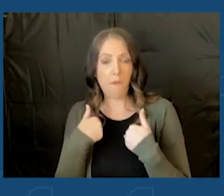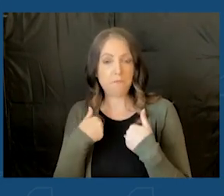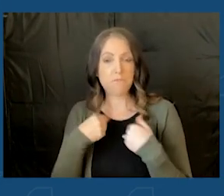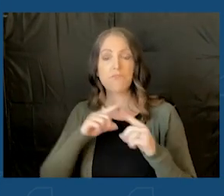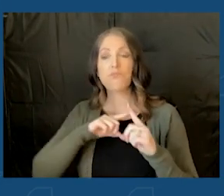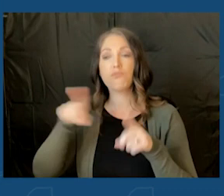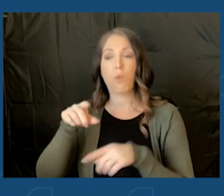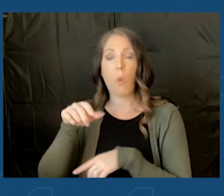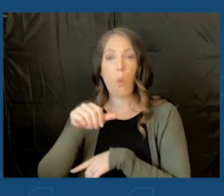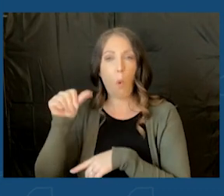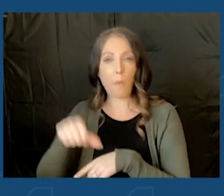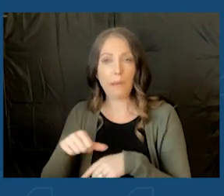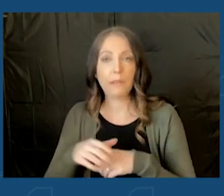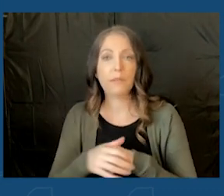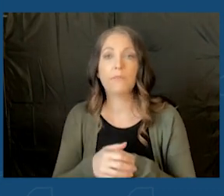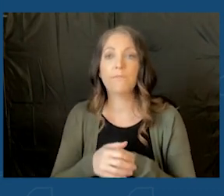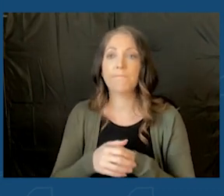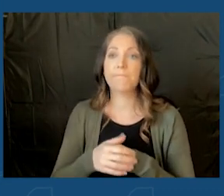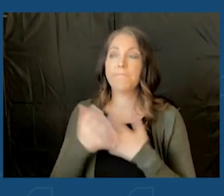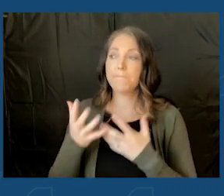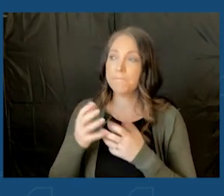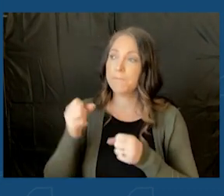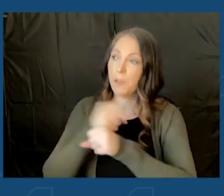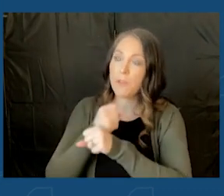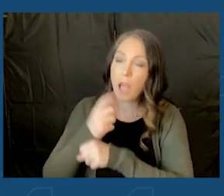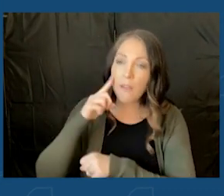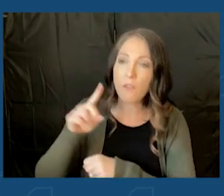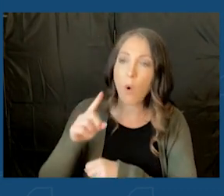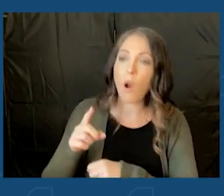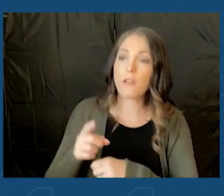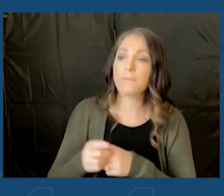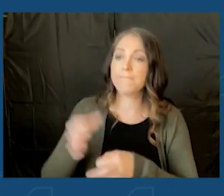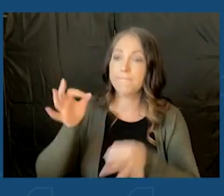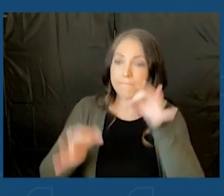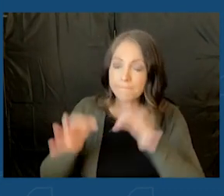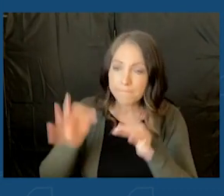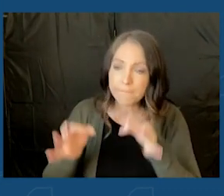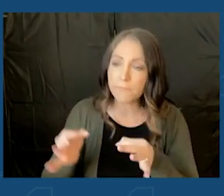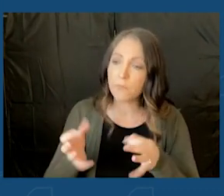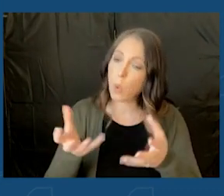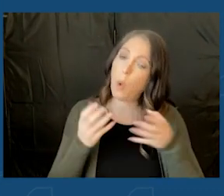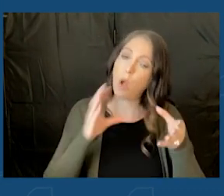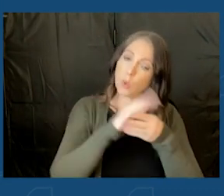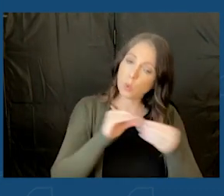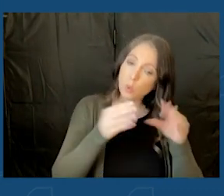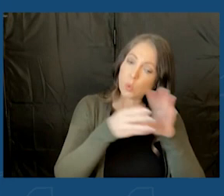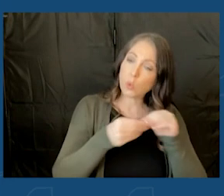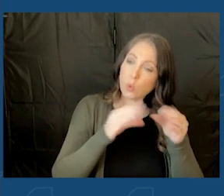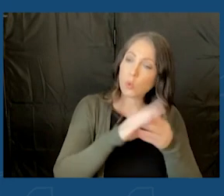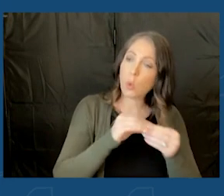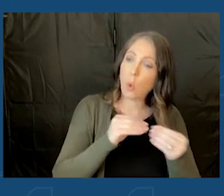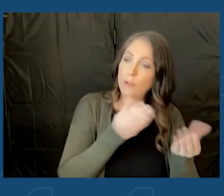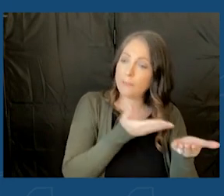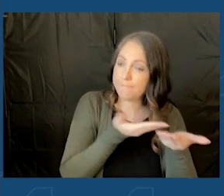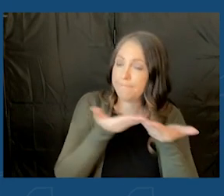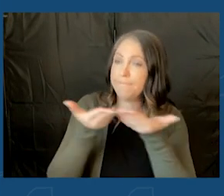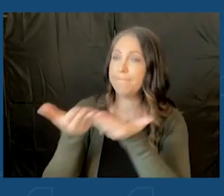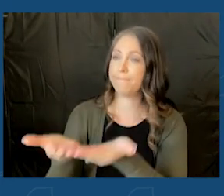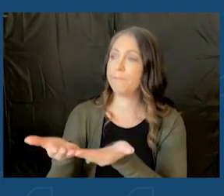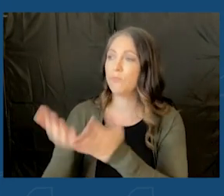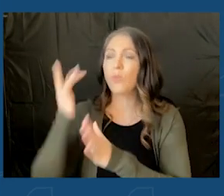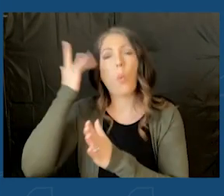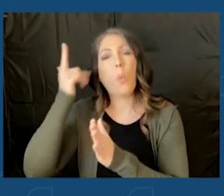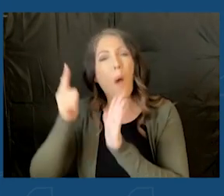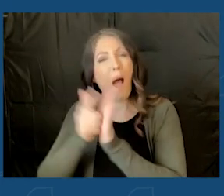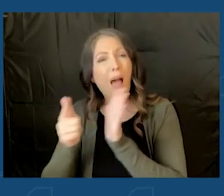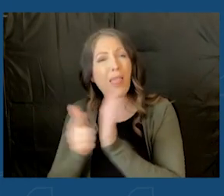to insist that there be hearings in our hometown of Buffalo to allow these stories to come forth and understand why the laws favored the men when